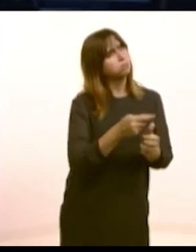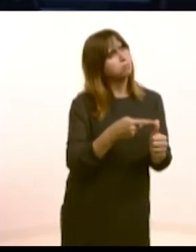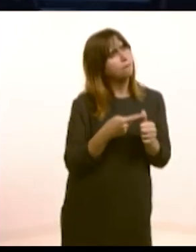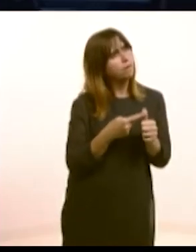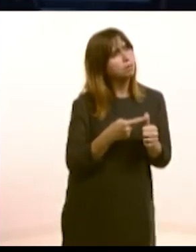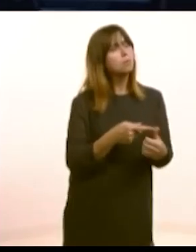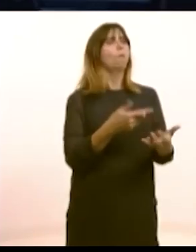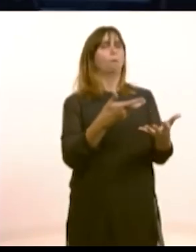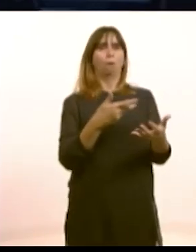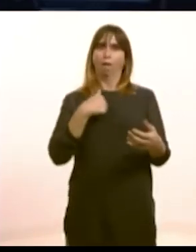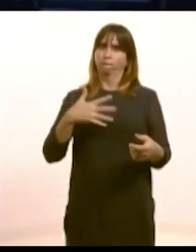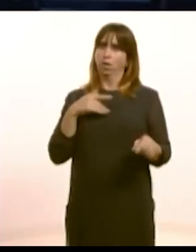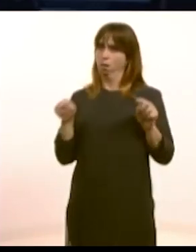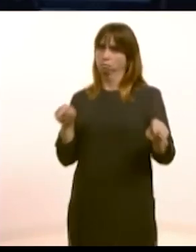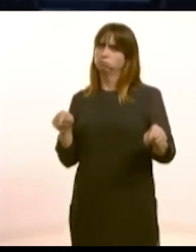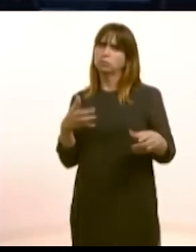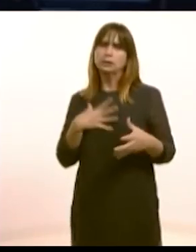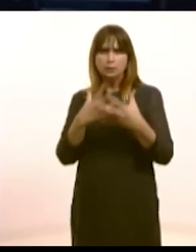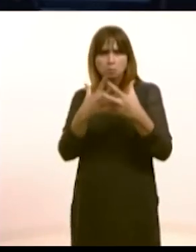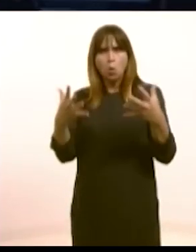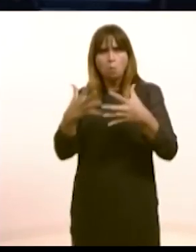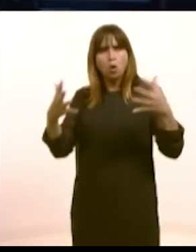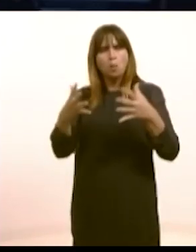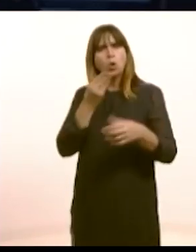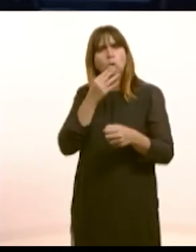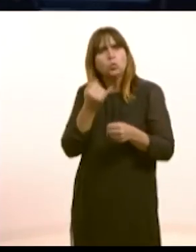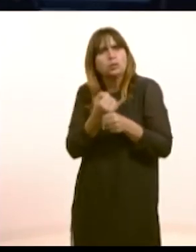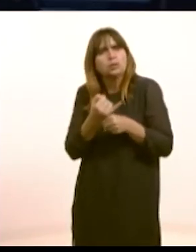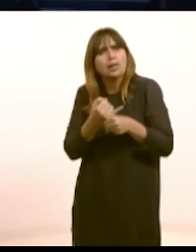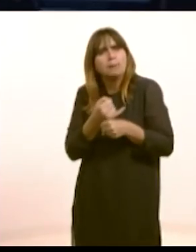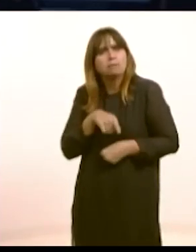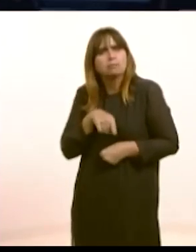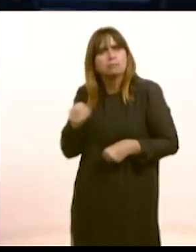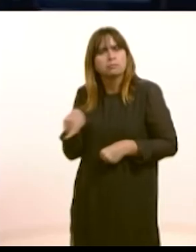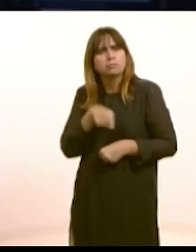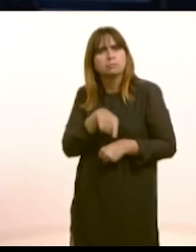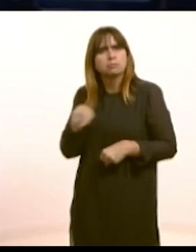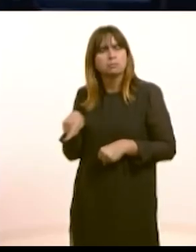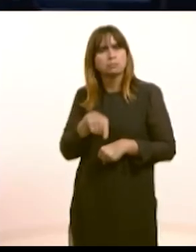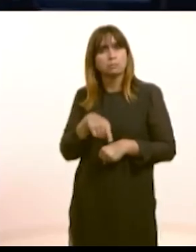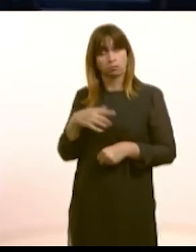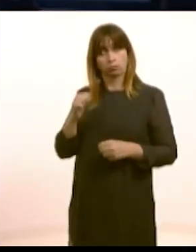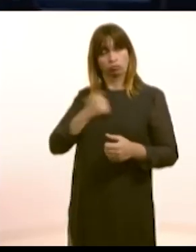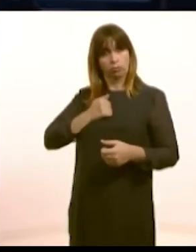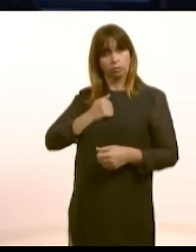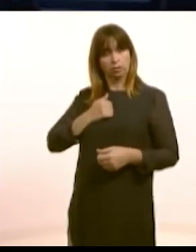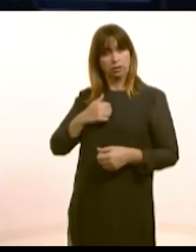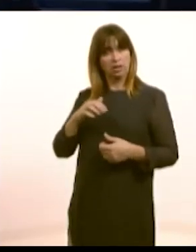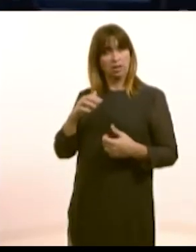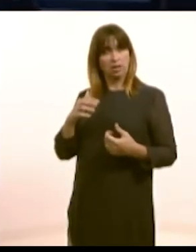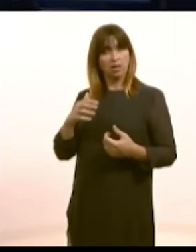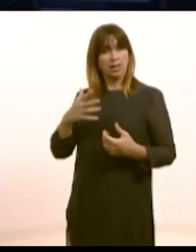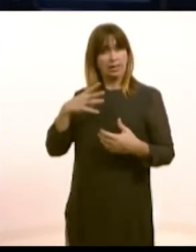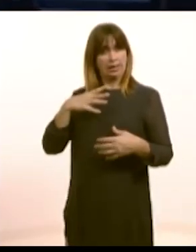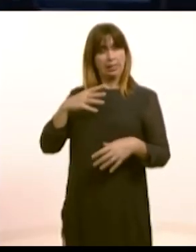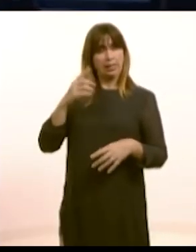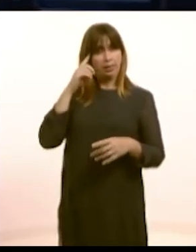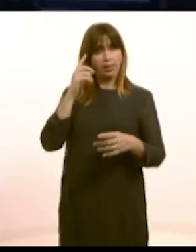that provision extended. Does the First Minister agree with me that we need to do away with some of the barriers that